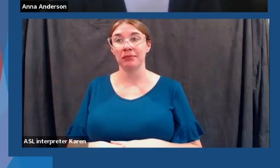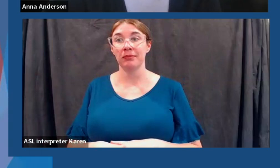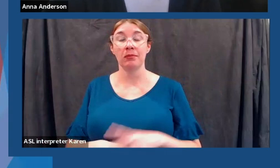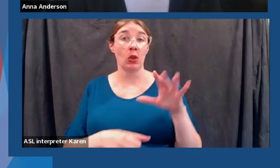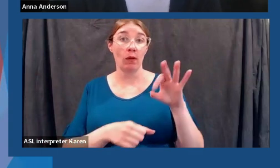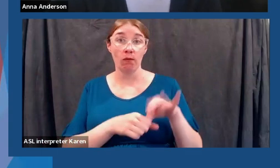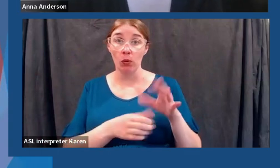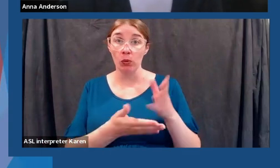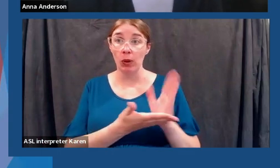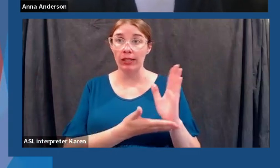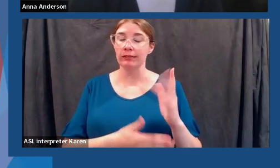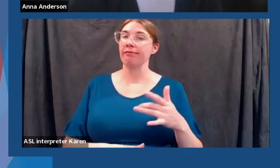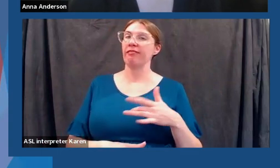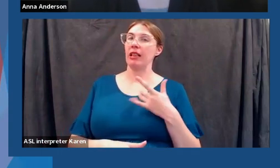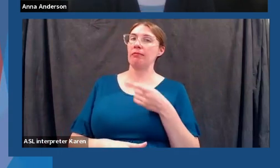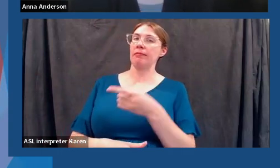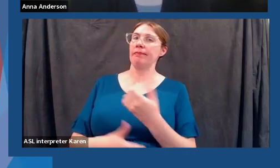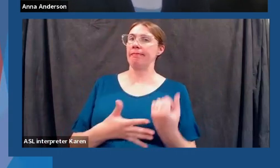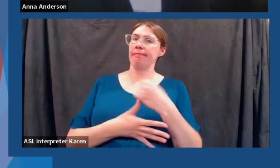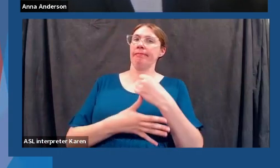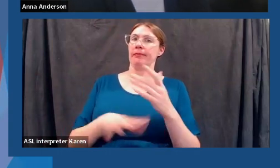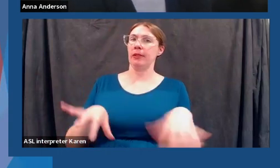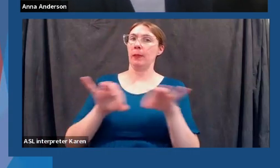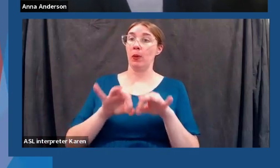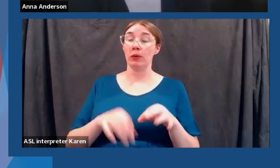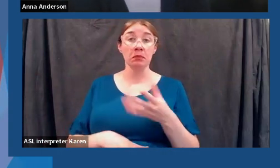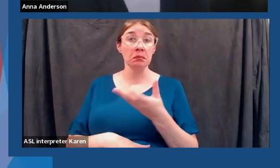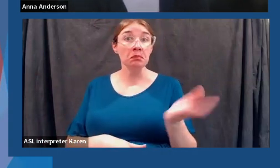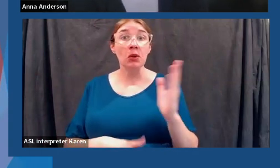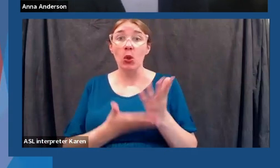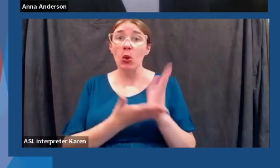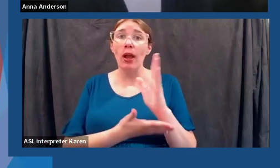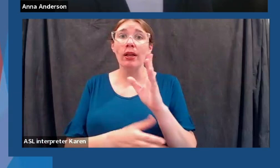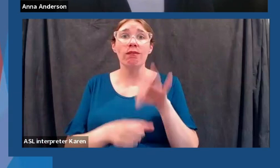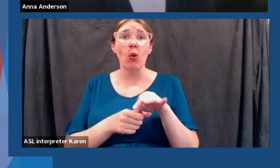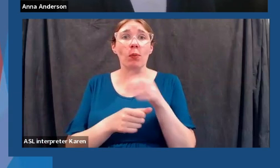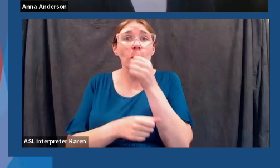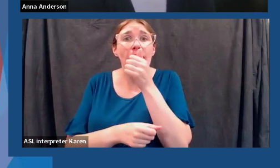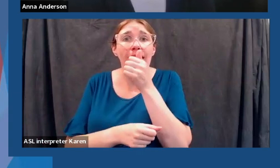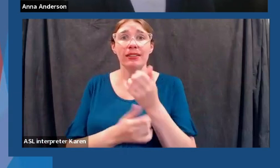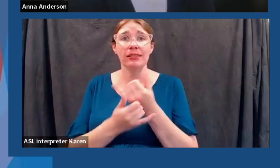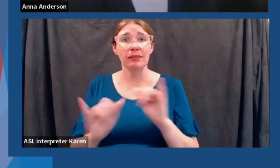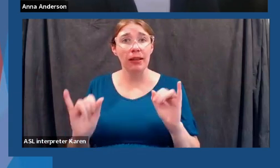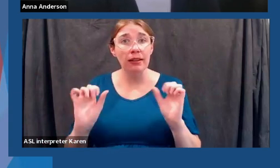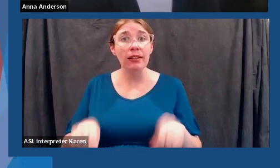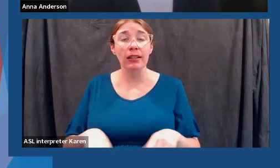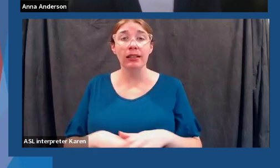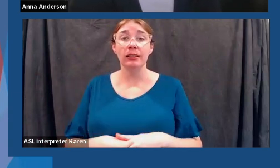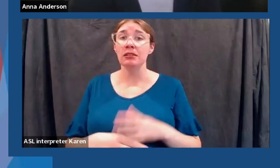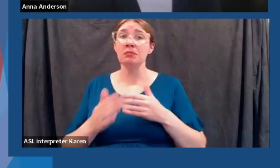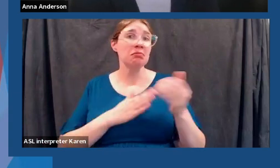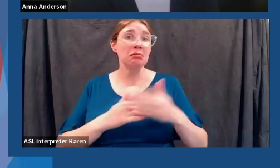are one of the most important parts. People have the right to vote privately and independently. Just because somebody's in a